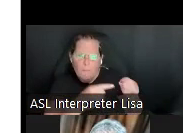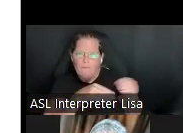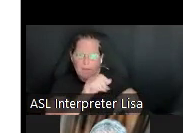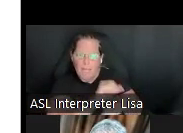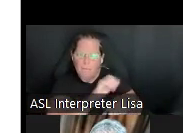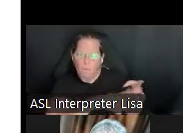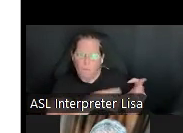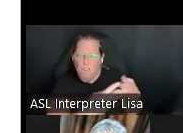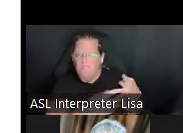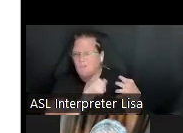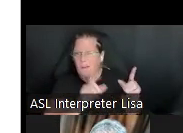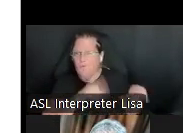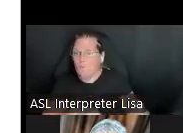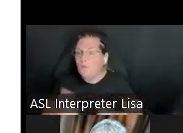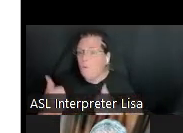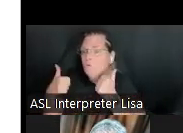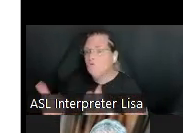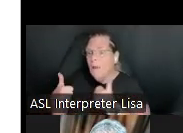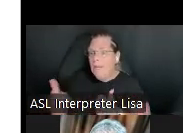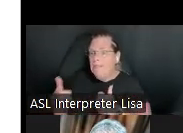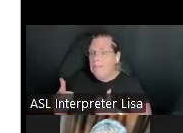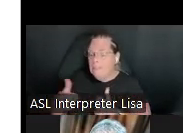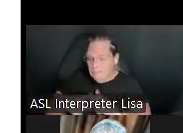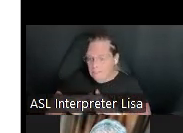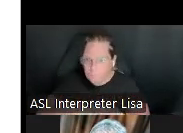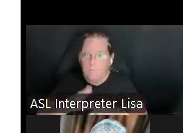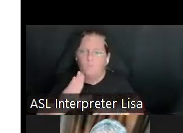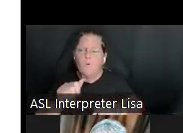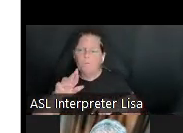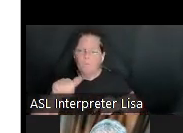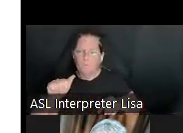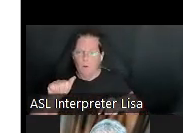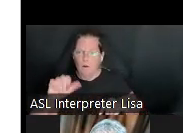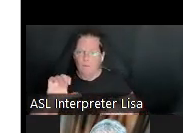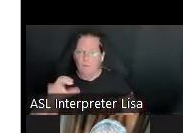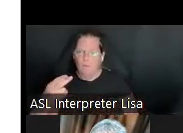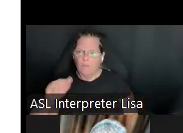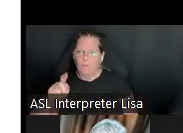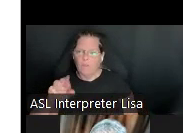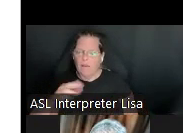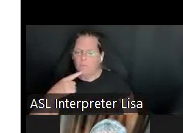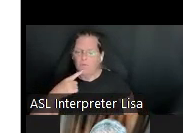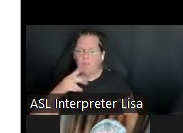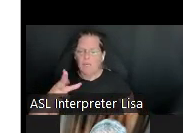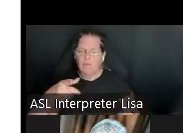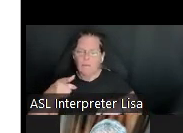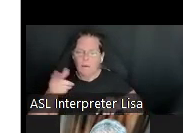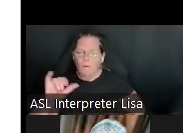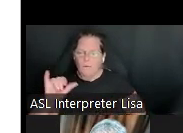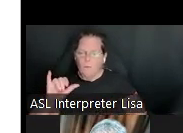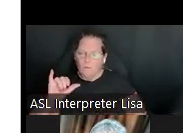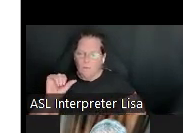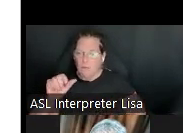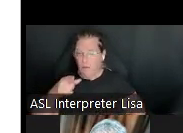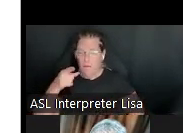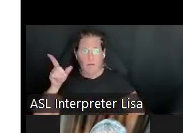responses to this. Right. And then someone also wrote, referring to this, will this